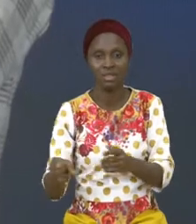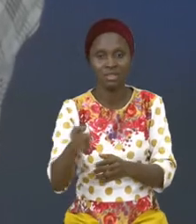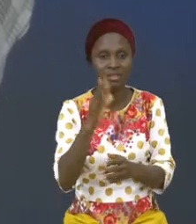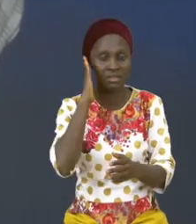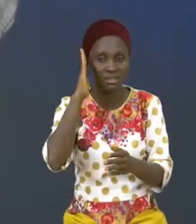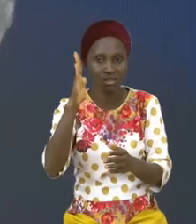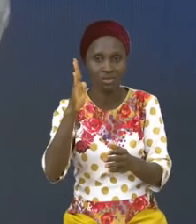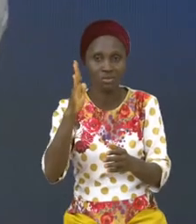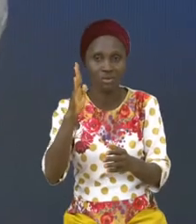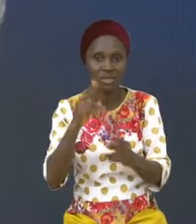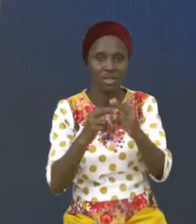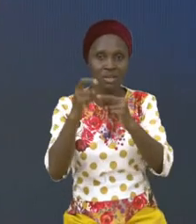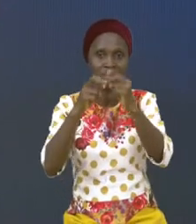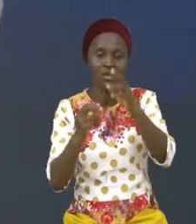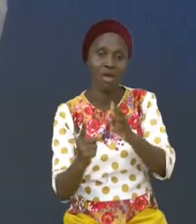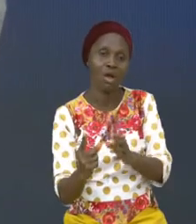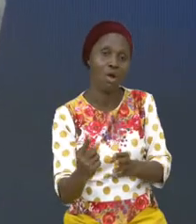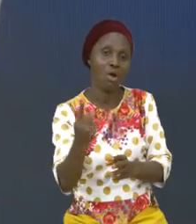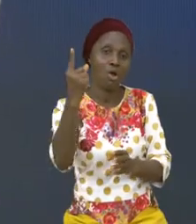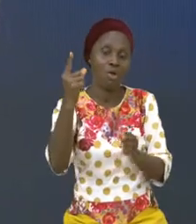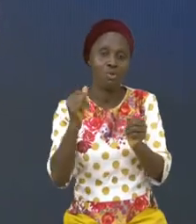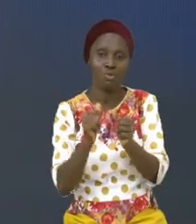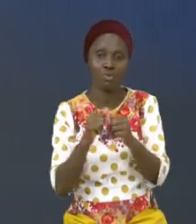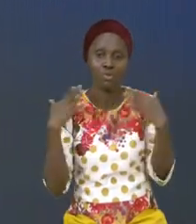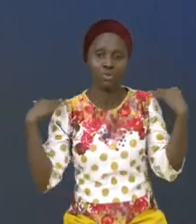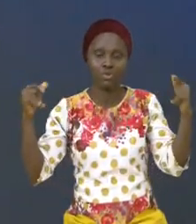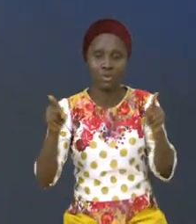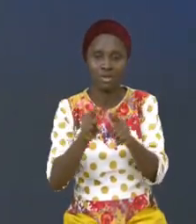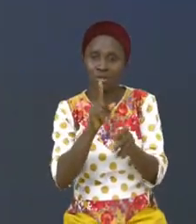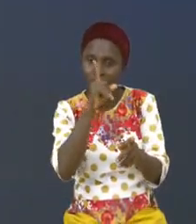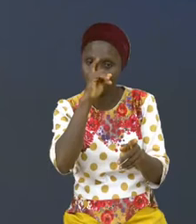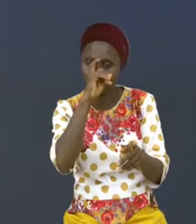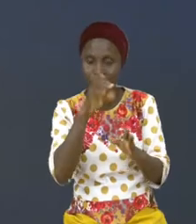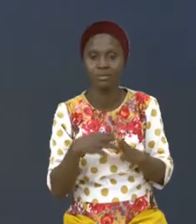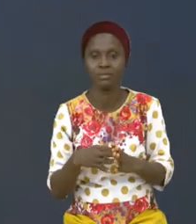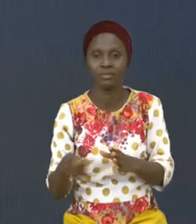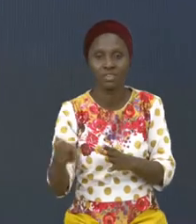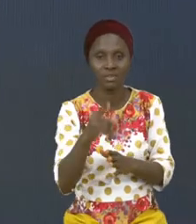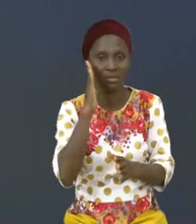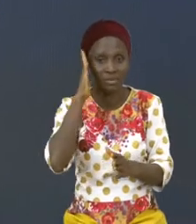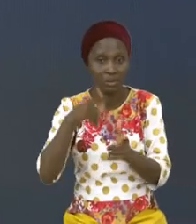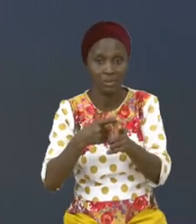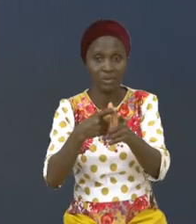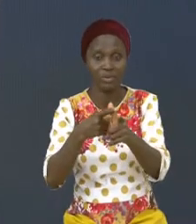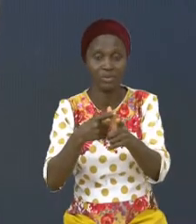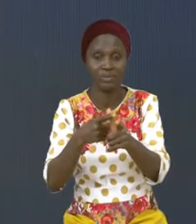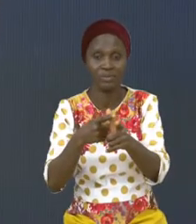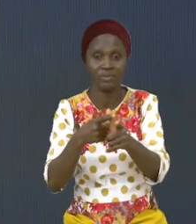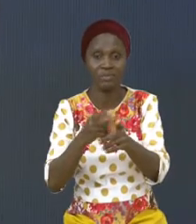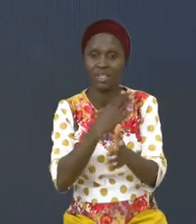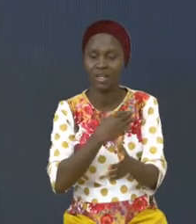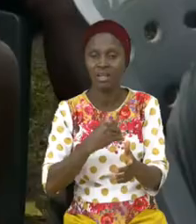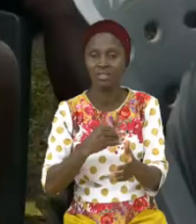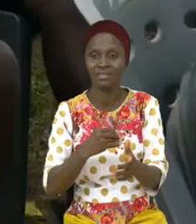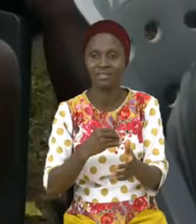up with wings as eagles they shall run and not be